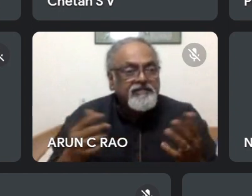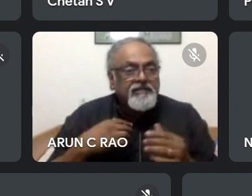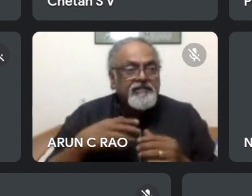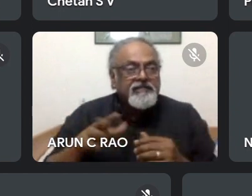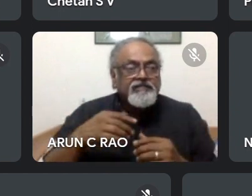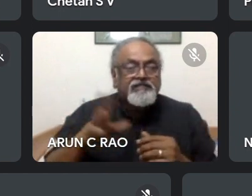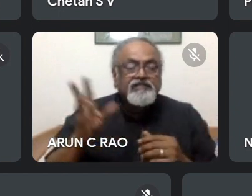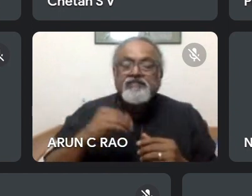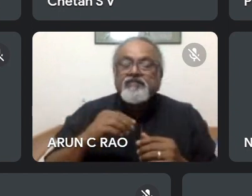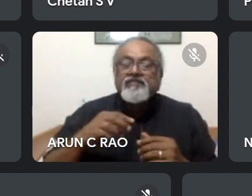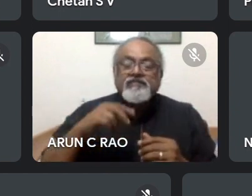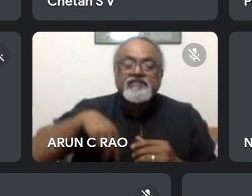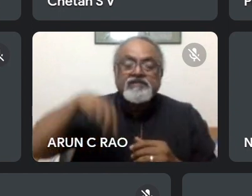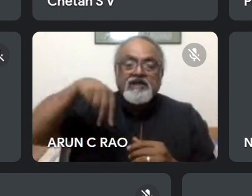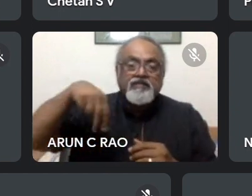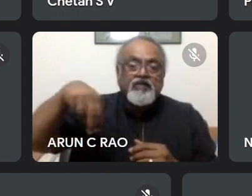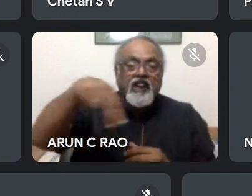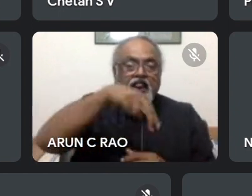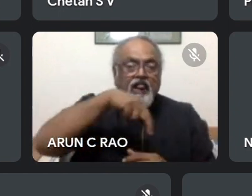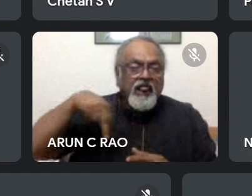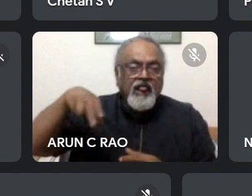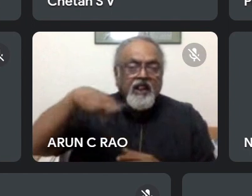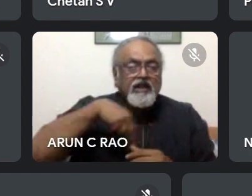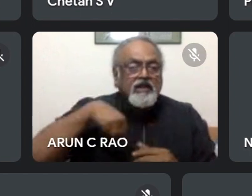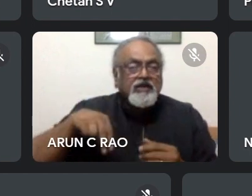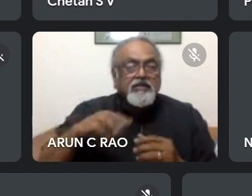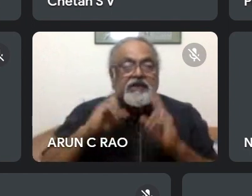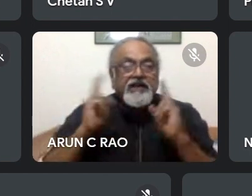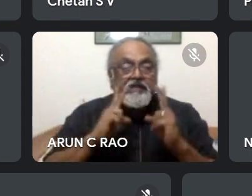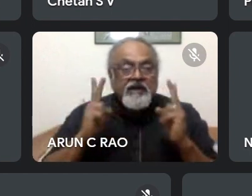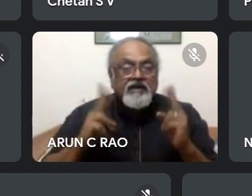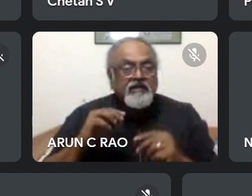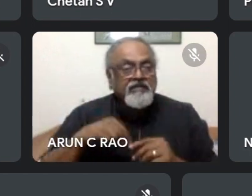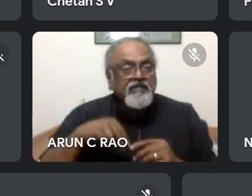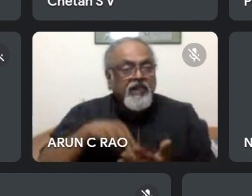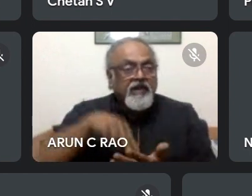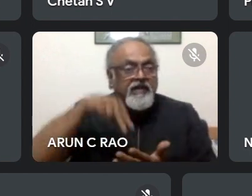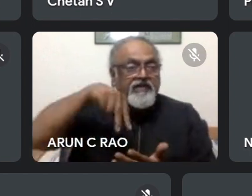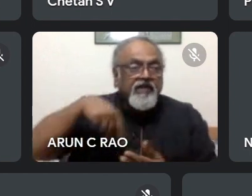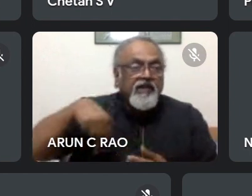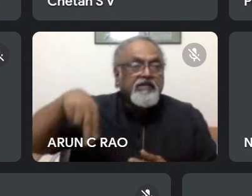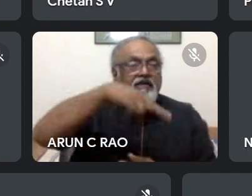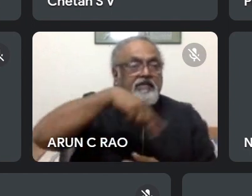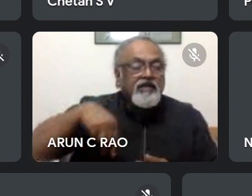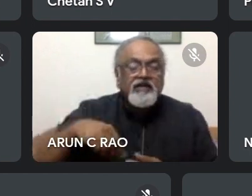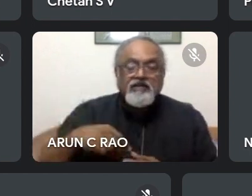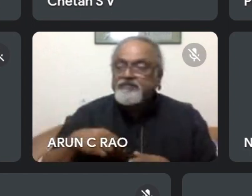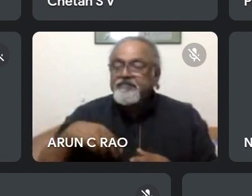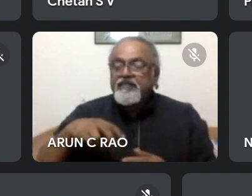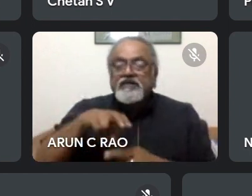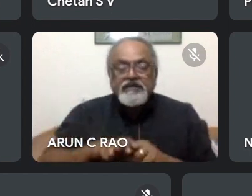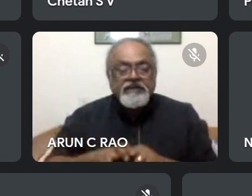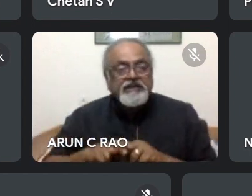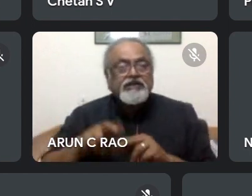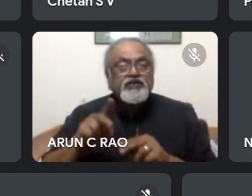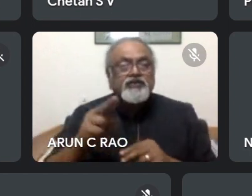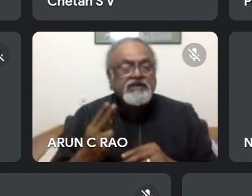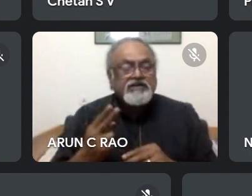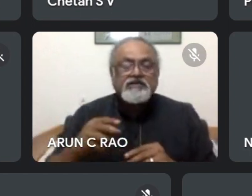down for 2 minutes. I stand up again, sit down. I started forgetting things which I did 10 minutes